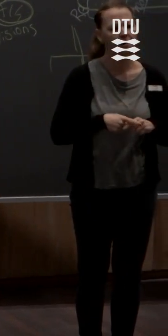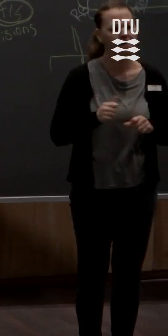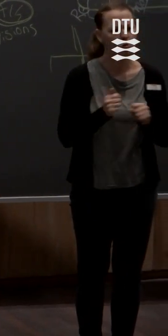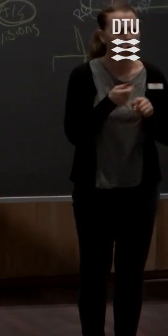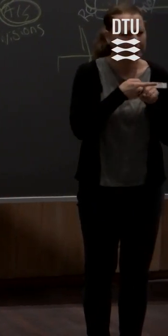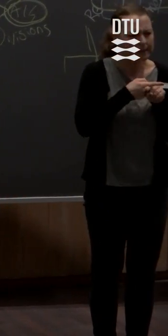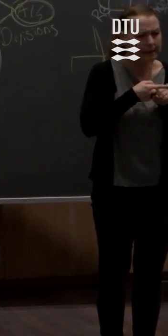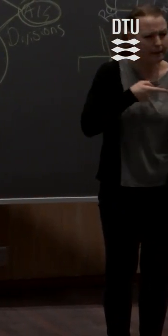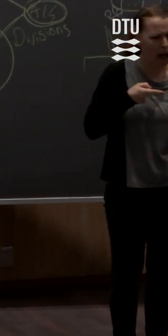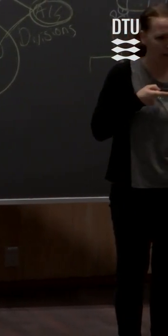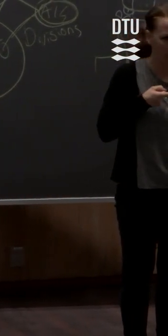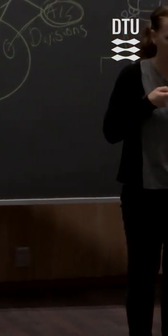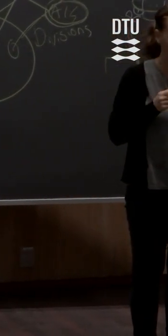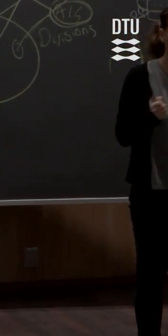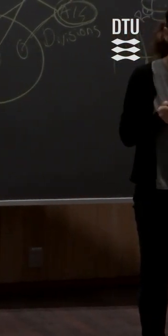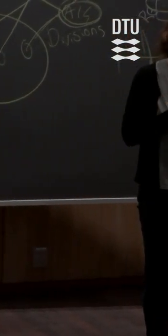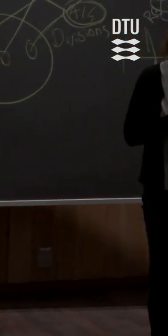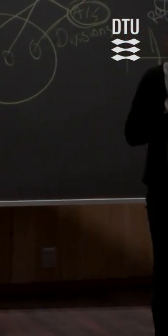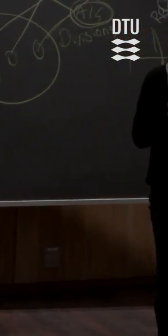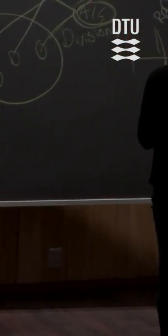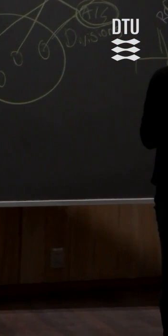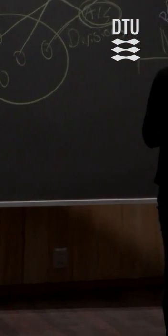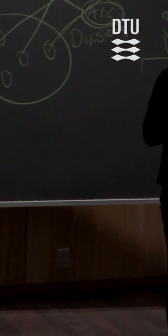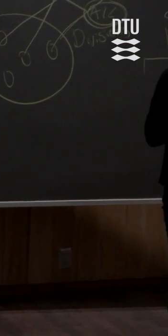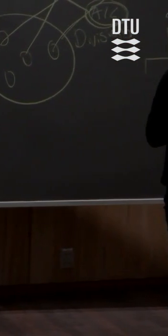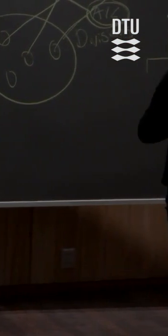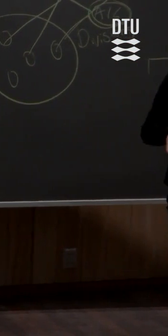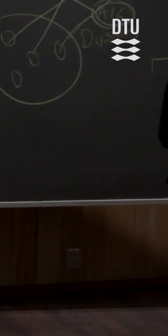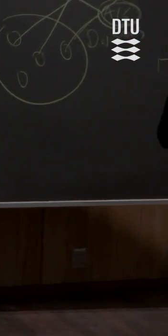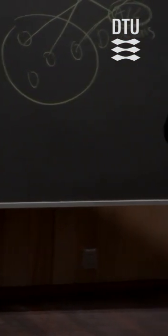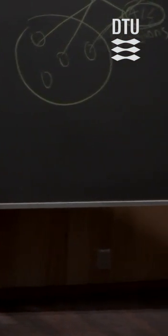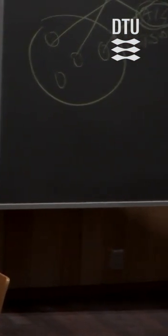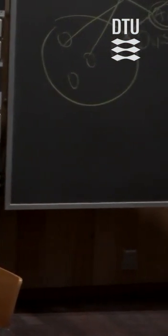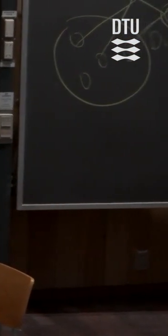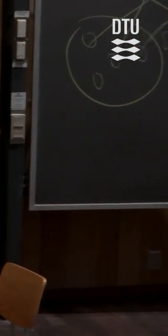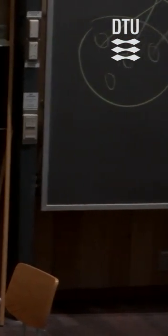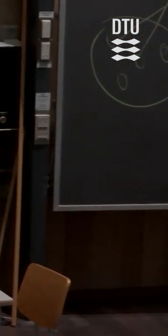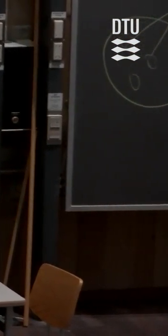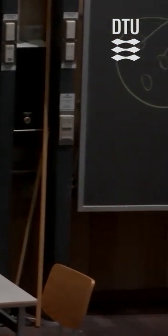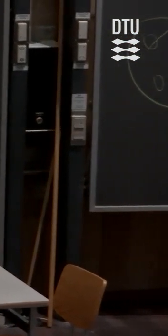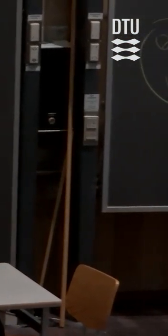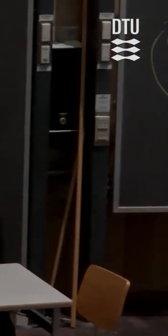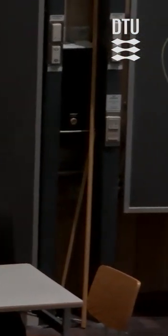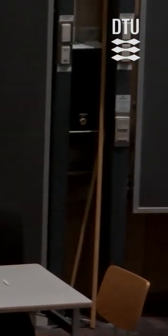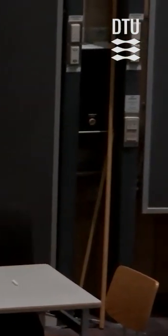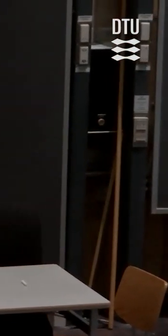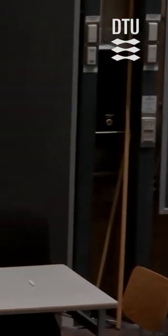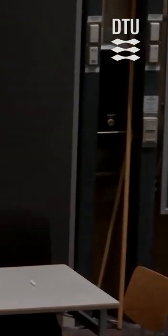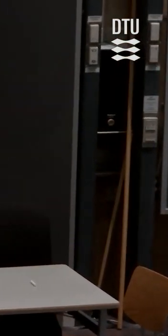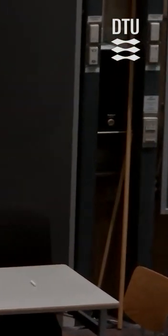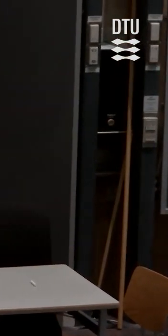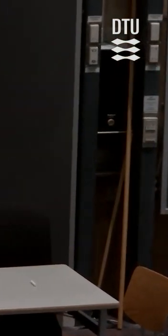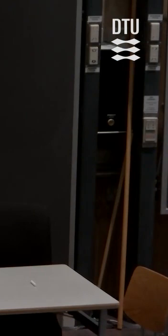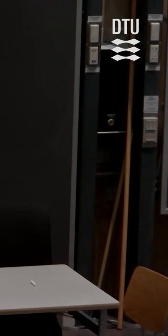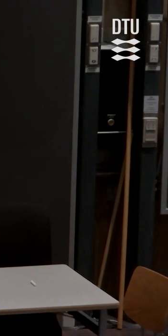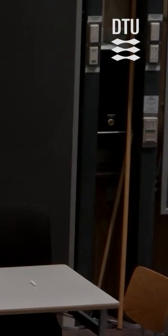sharp in that moment of truth, in that touch point. The customer will come with needs from the business, previous